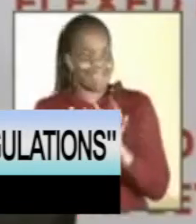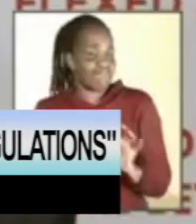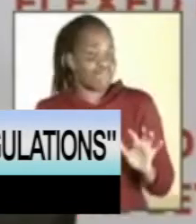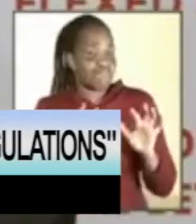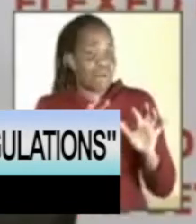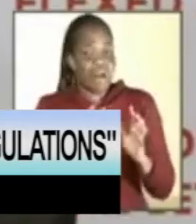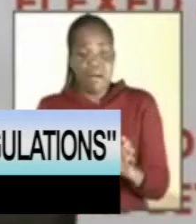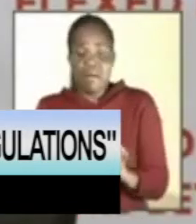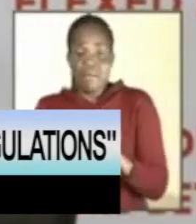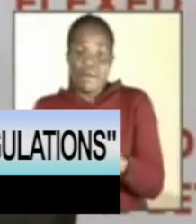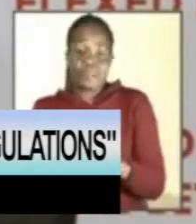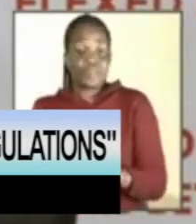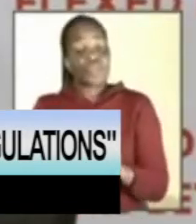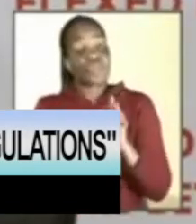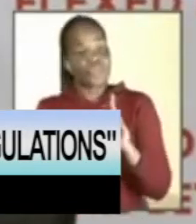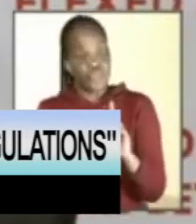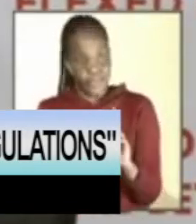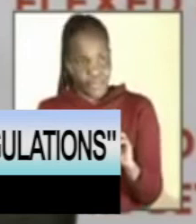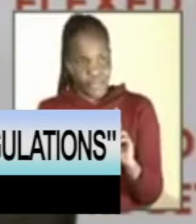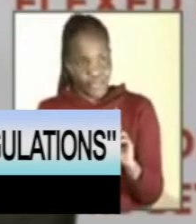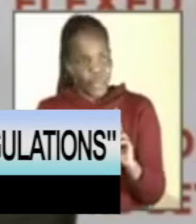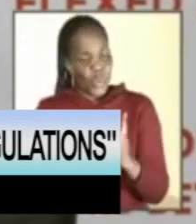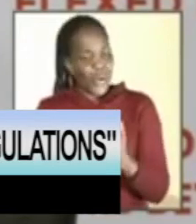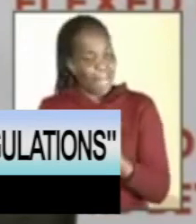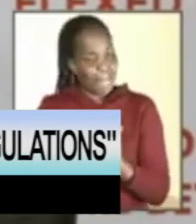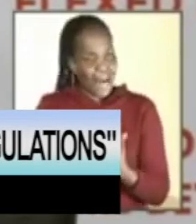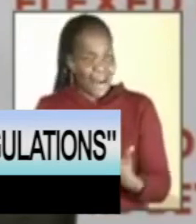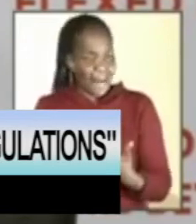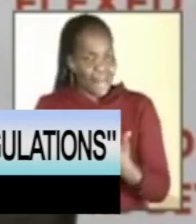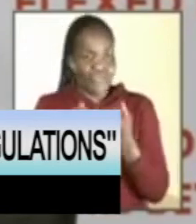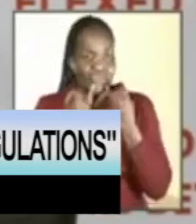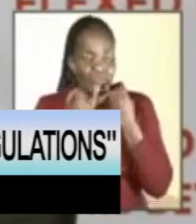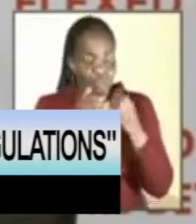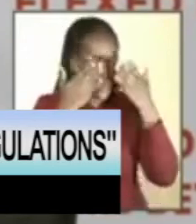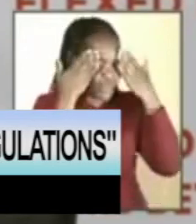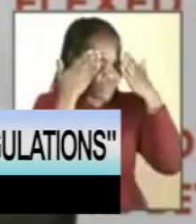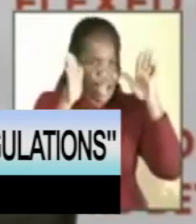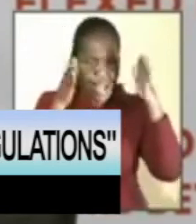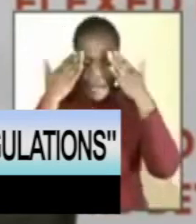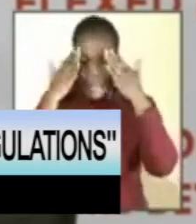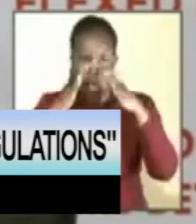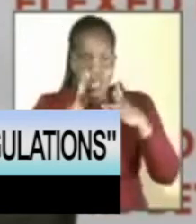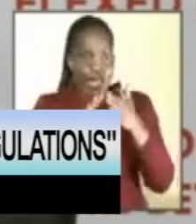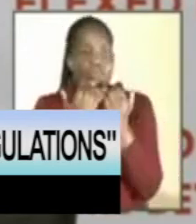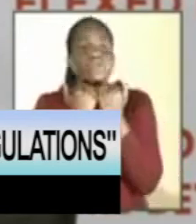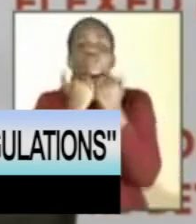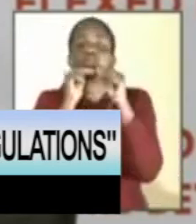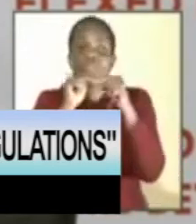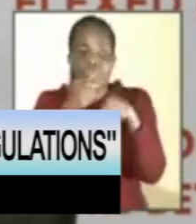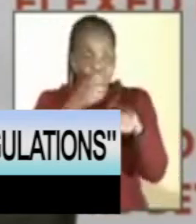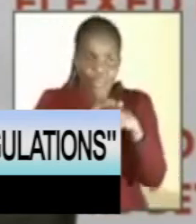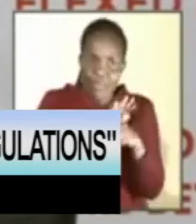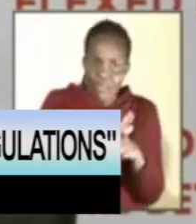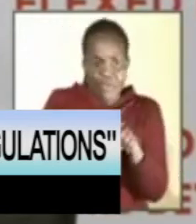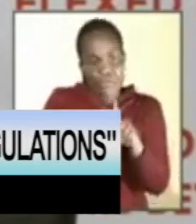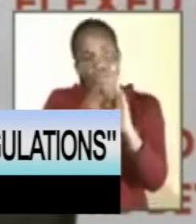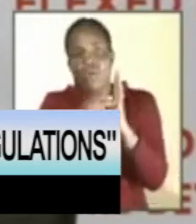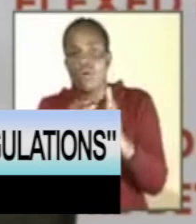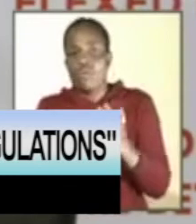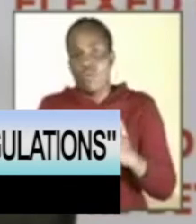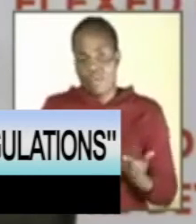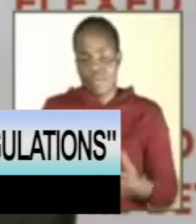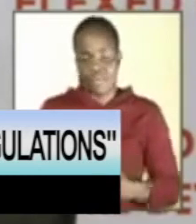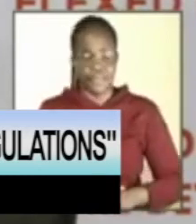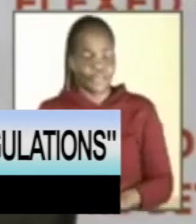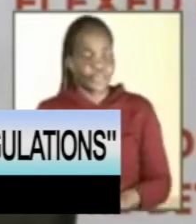do in terms of trying to teach our people what is the right thing to do. And